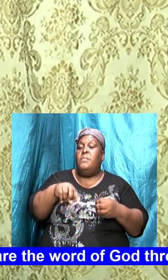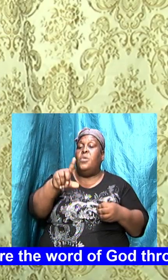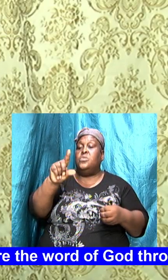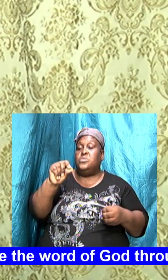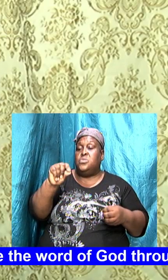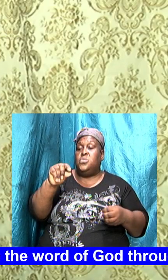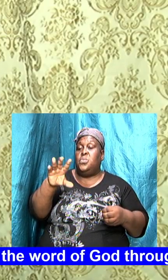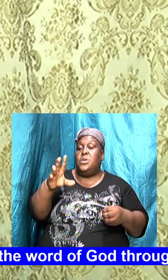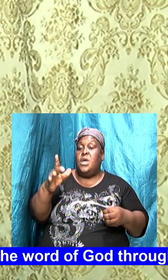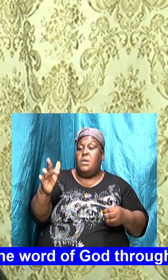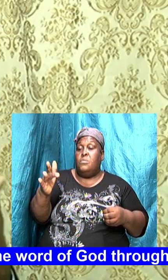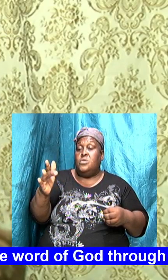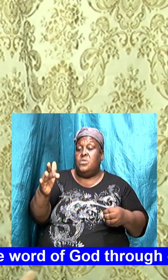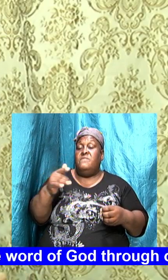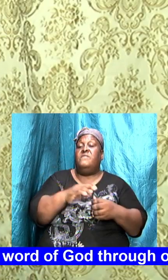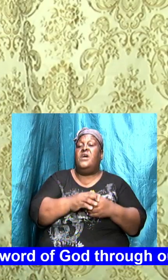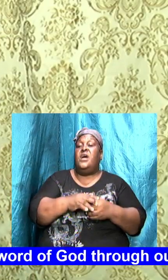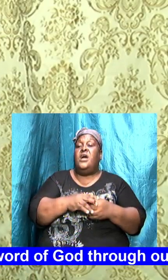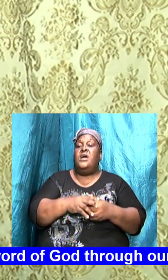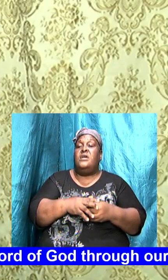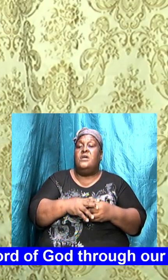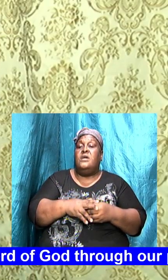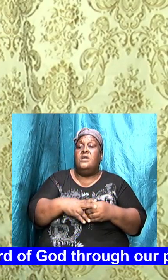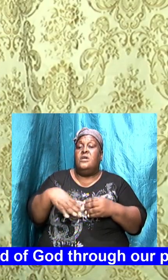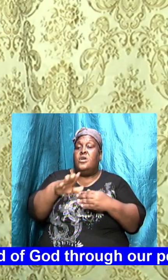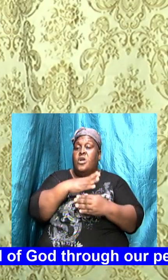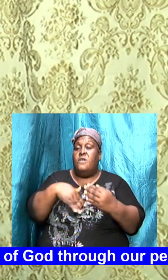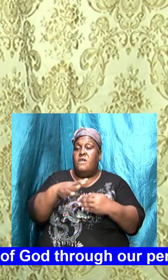25 to cover for the band and